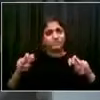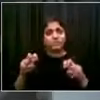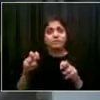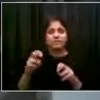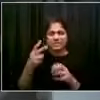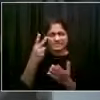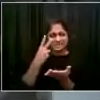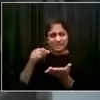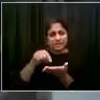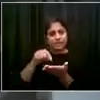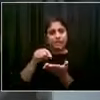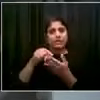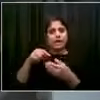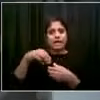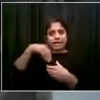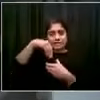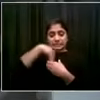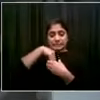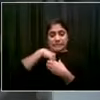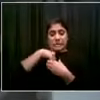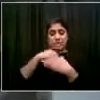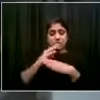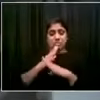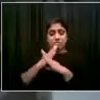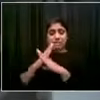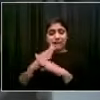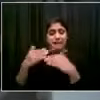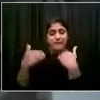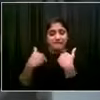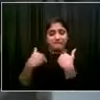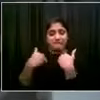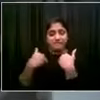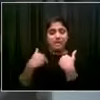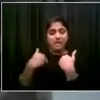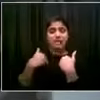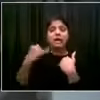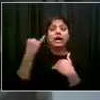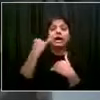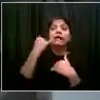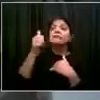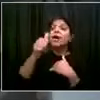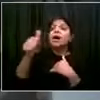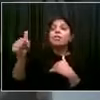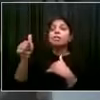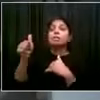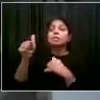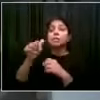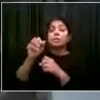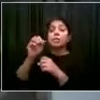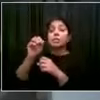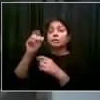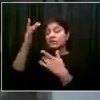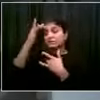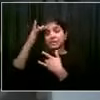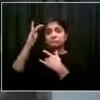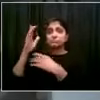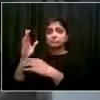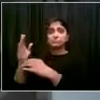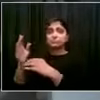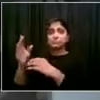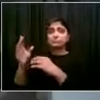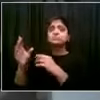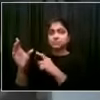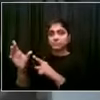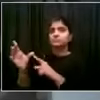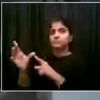COVID. All of the studies that show your protective ability really right now have to be done in research facilities. The standard antibody tests